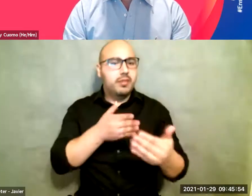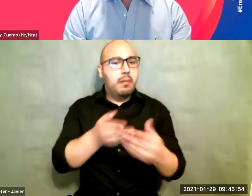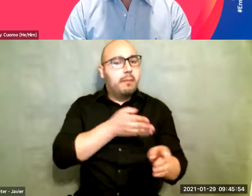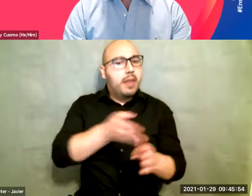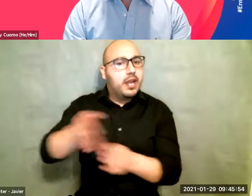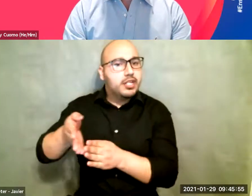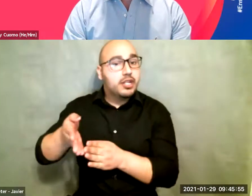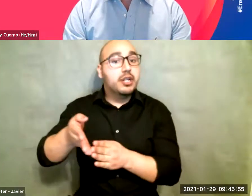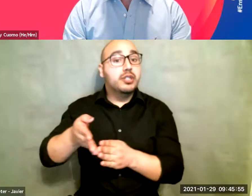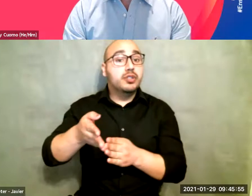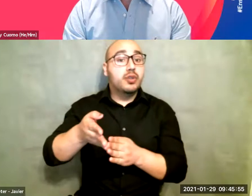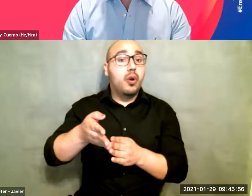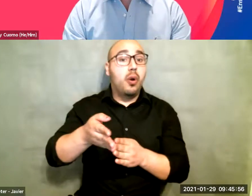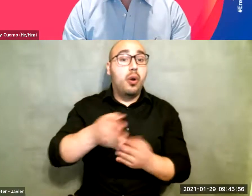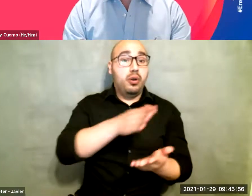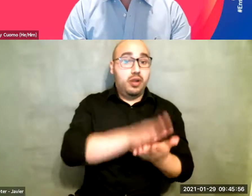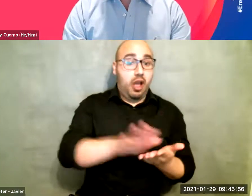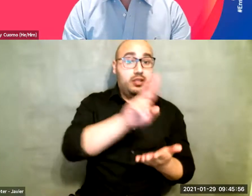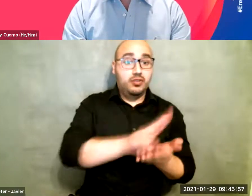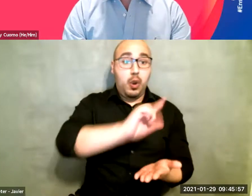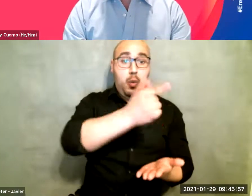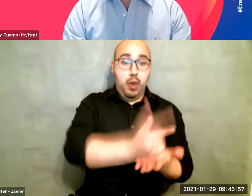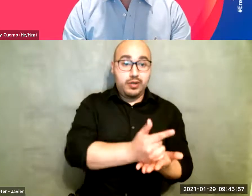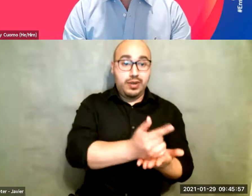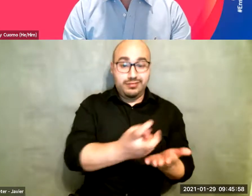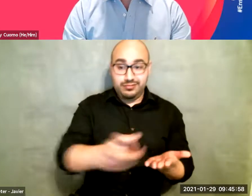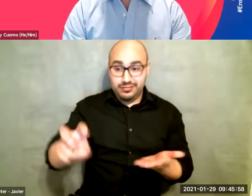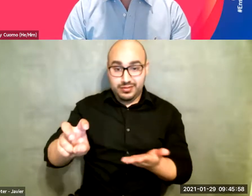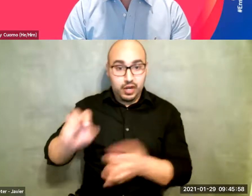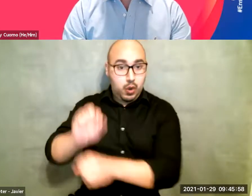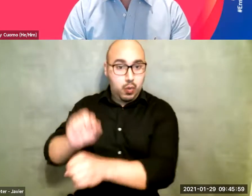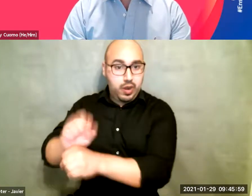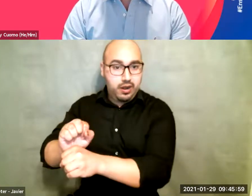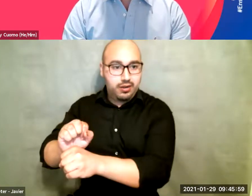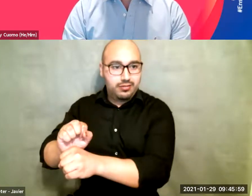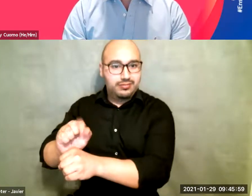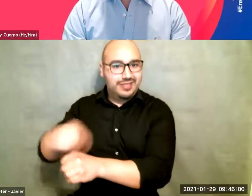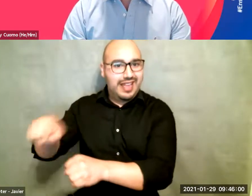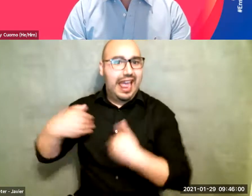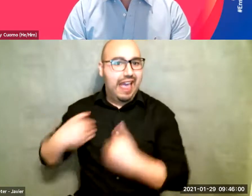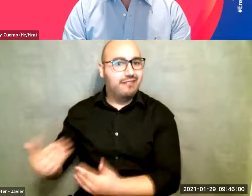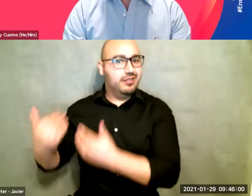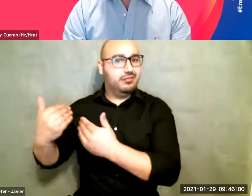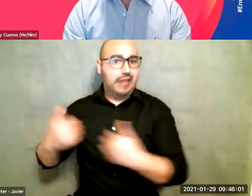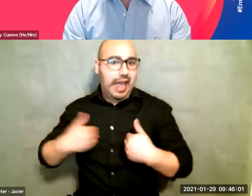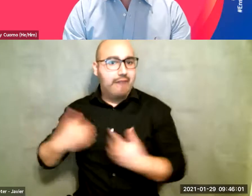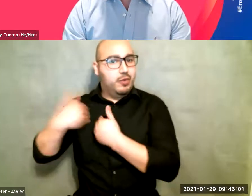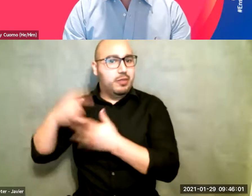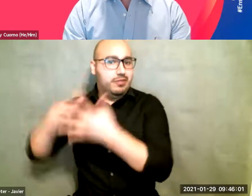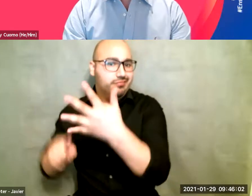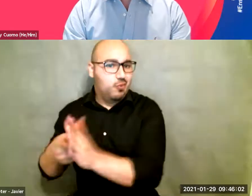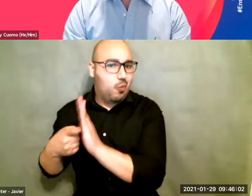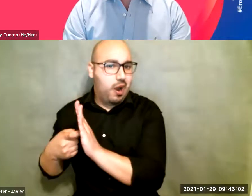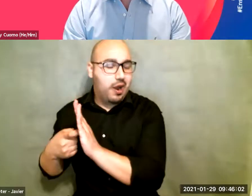their career, there are things they're going to have to do, right? And we as the educators, part of our work, if we aren't